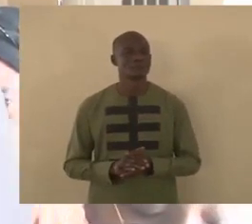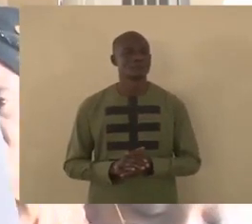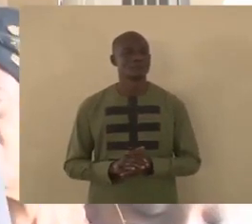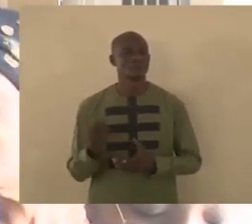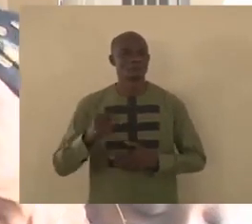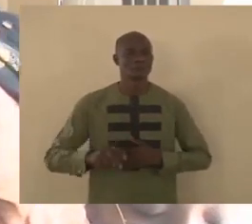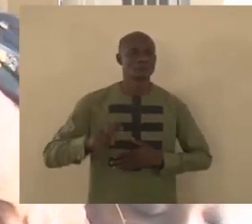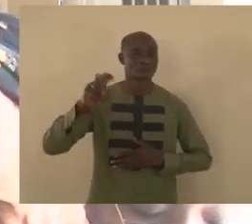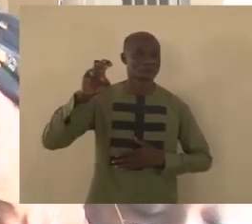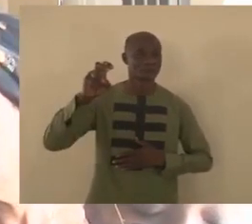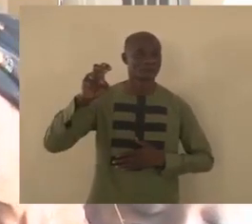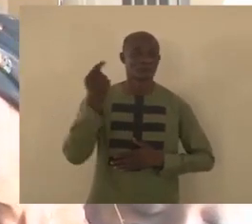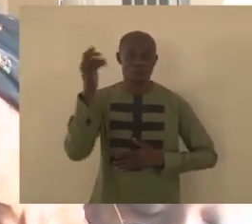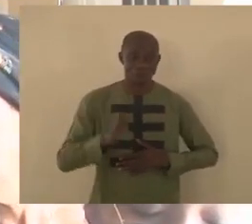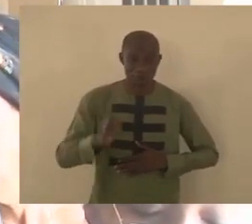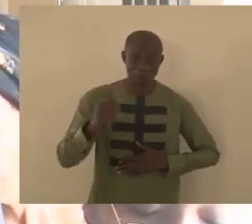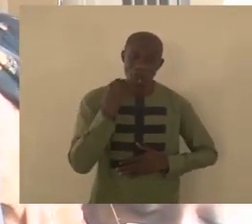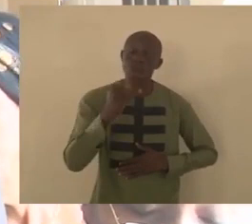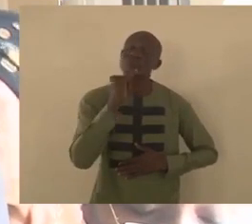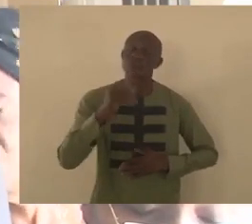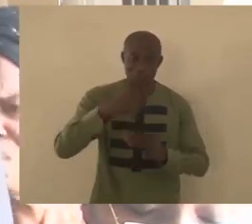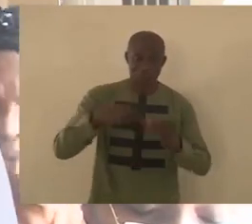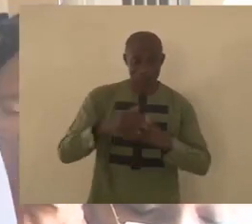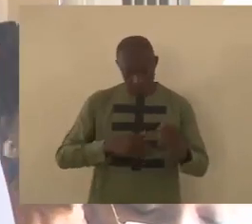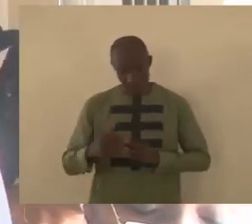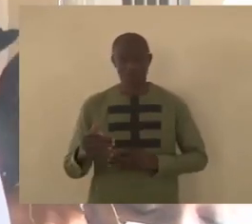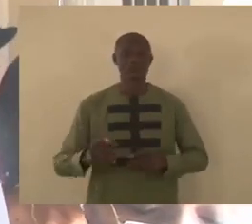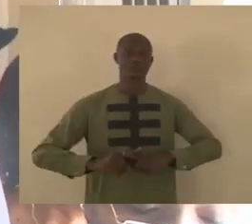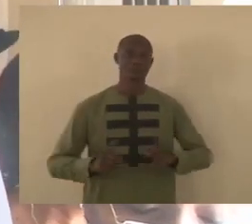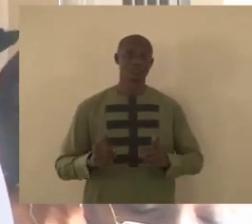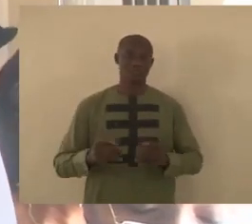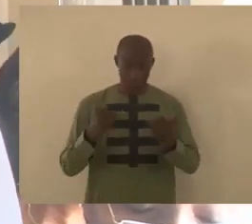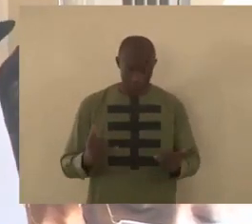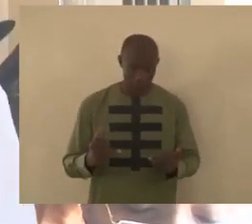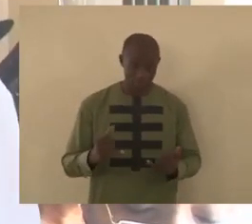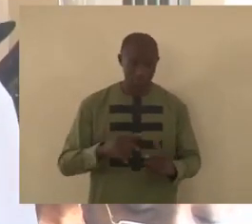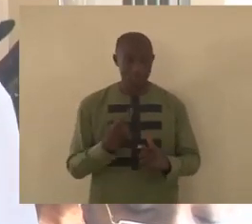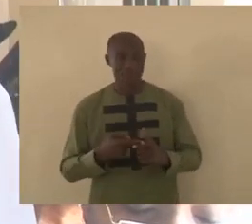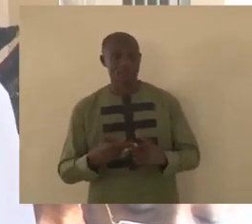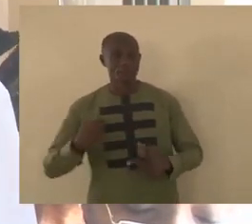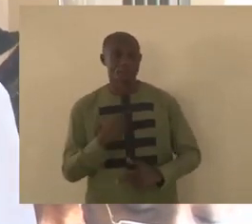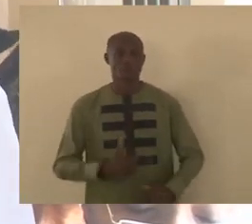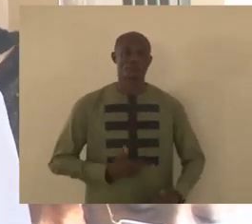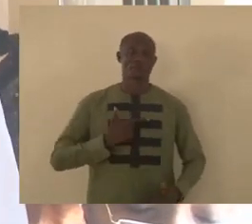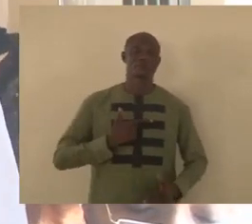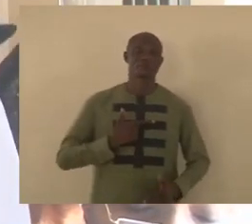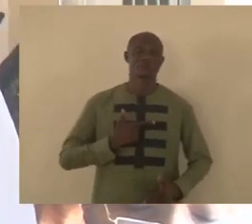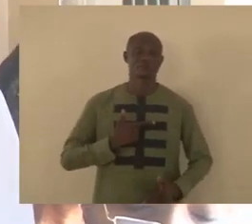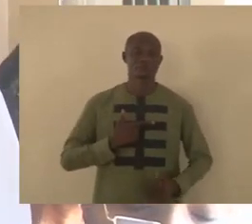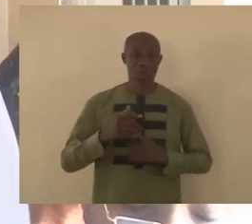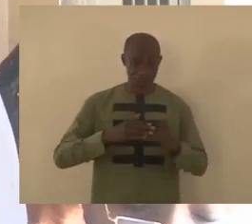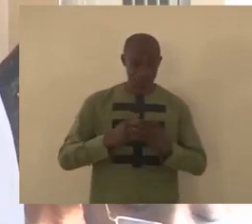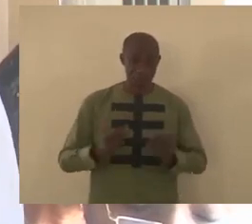first, the journey of Christianity is not a life of convenience. But every now and then, we live a life